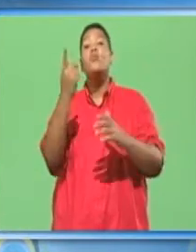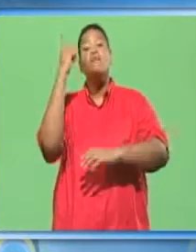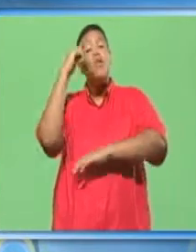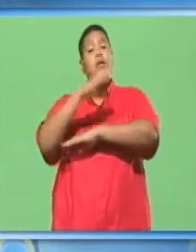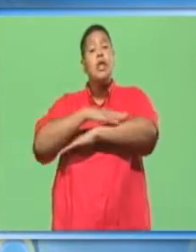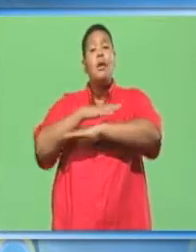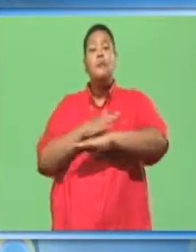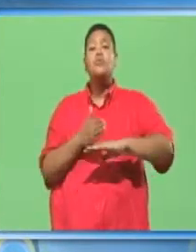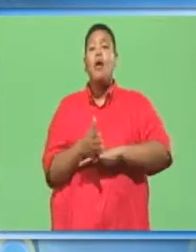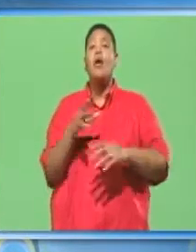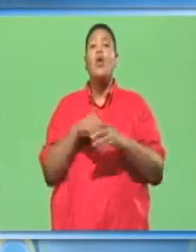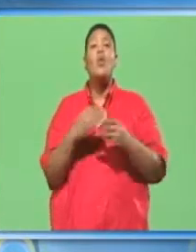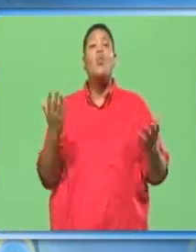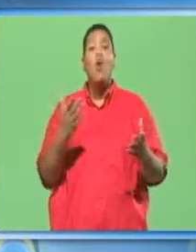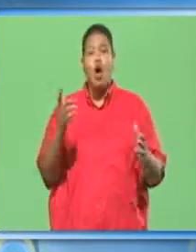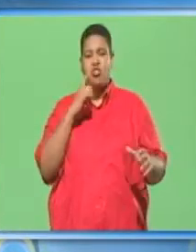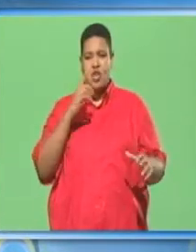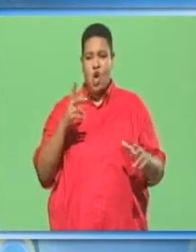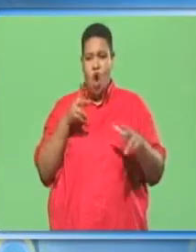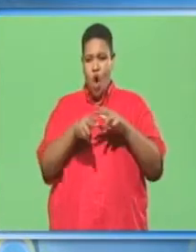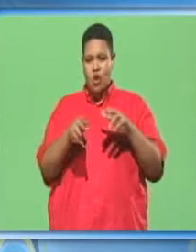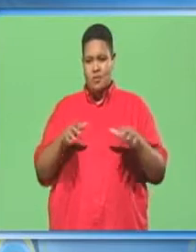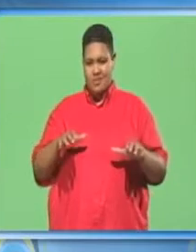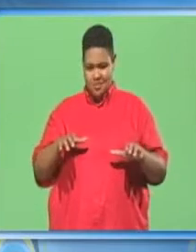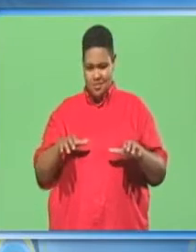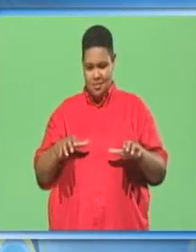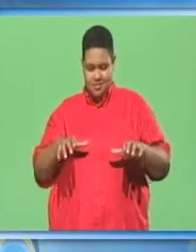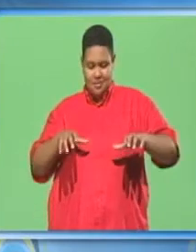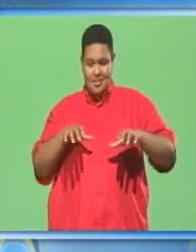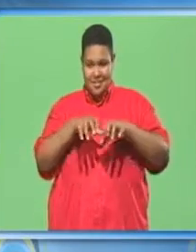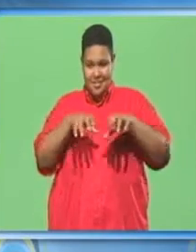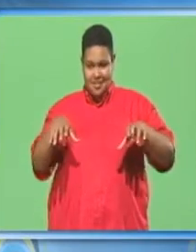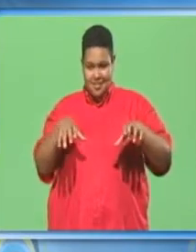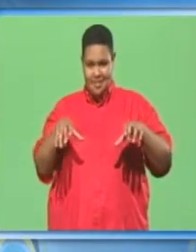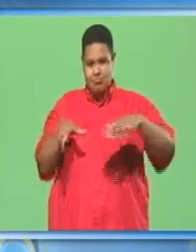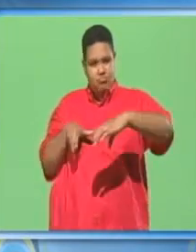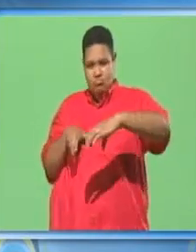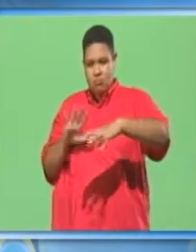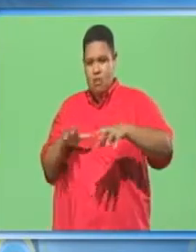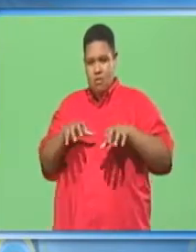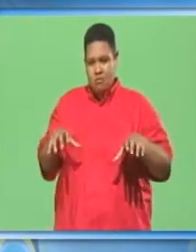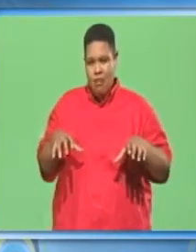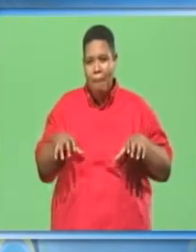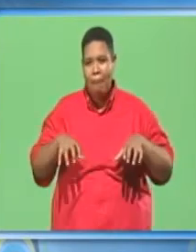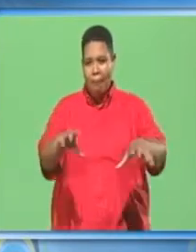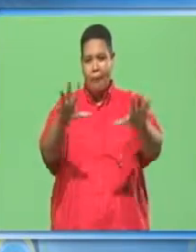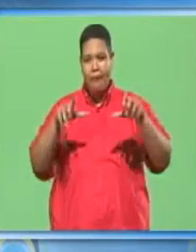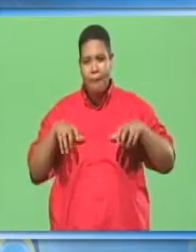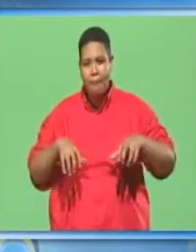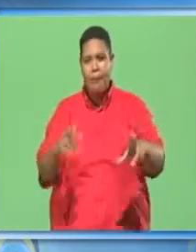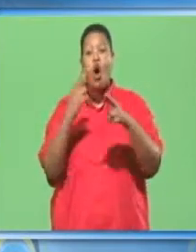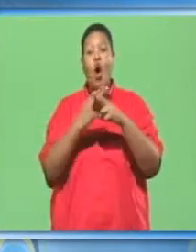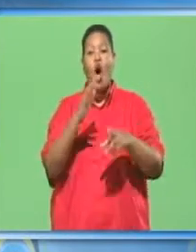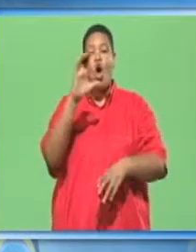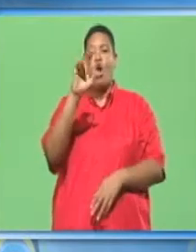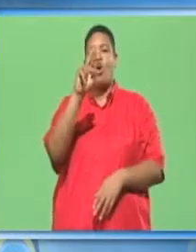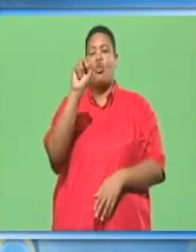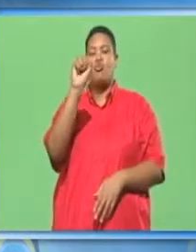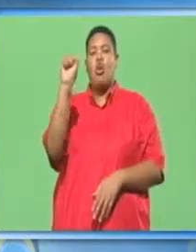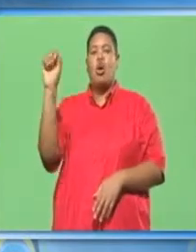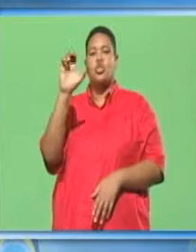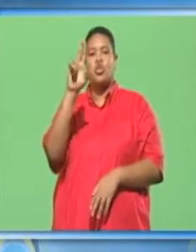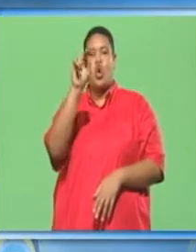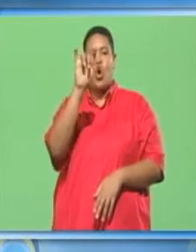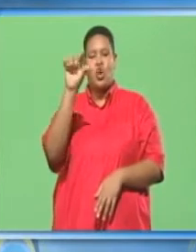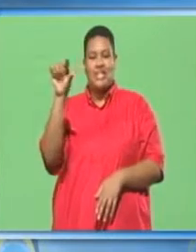saw include cross-cutting. Cross-cutting is cutting of timber across the grain of the wood. Ripping.